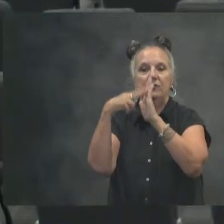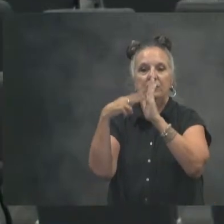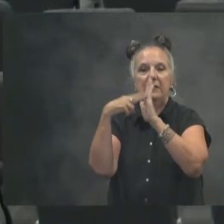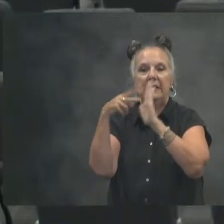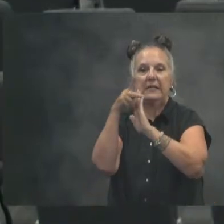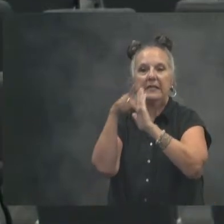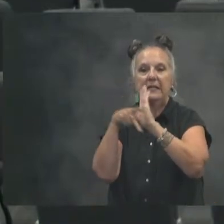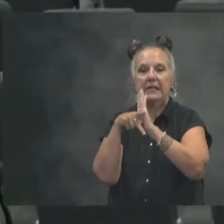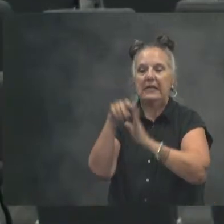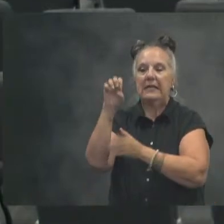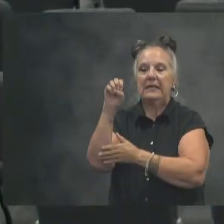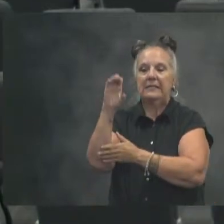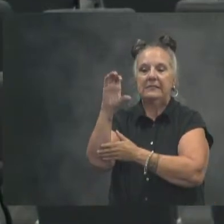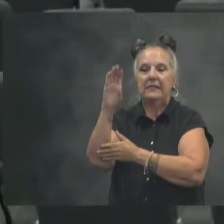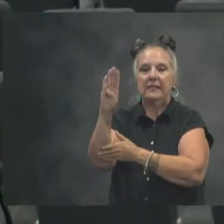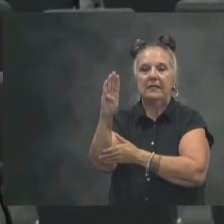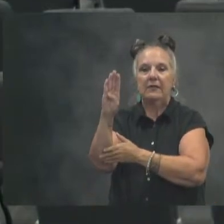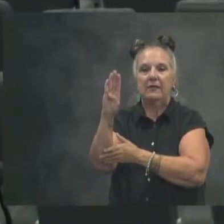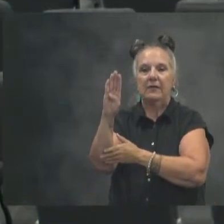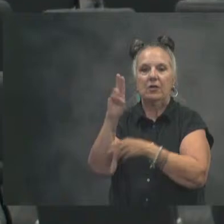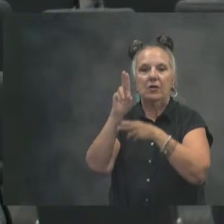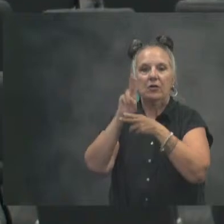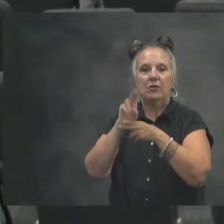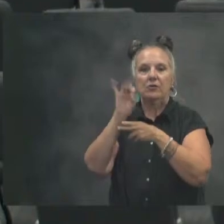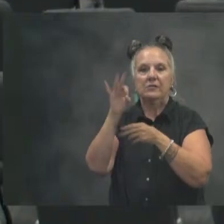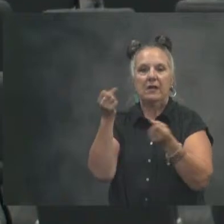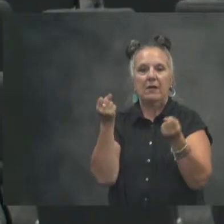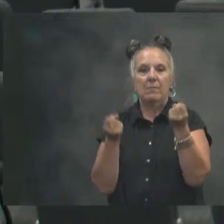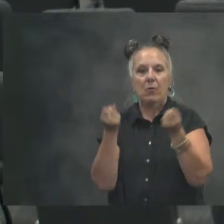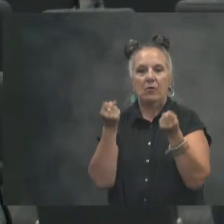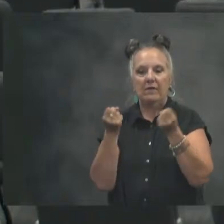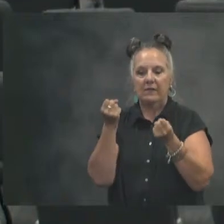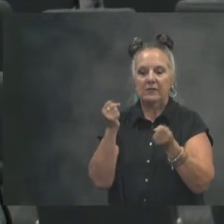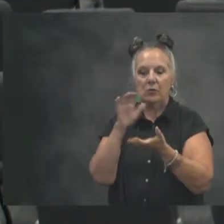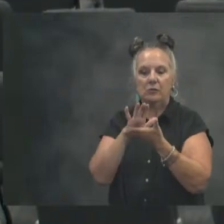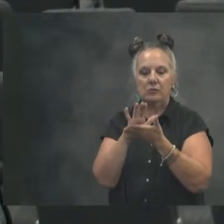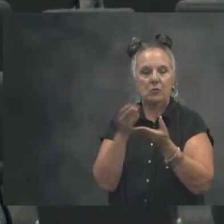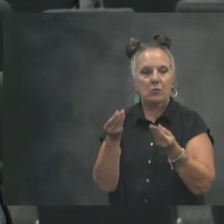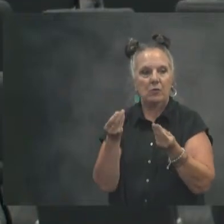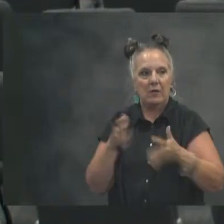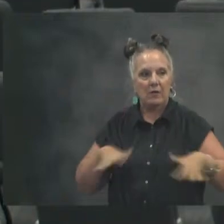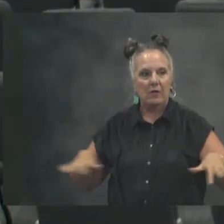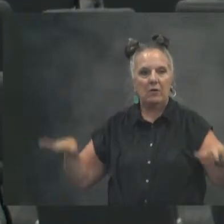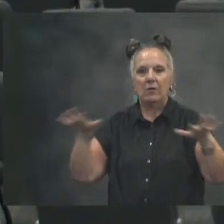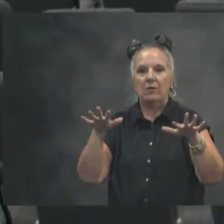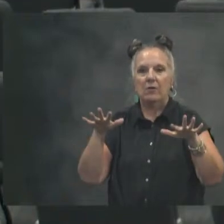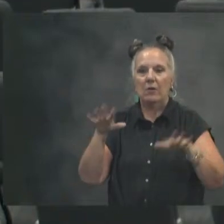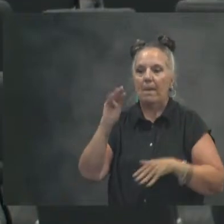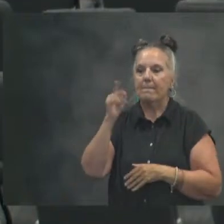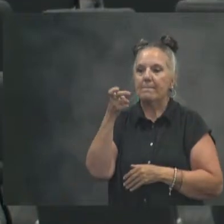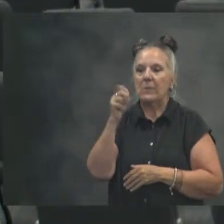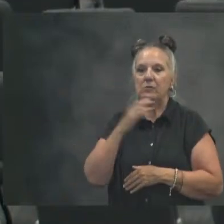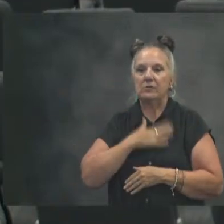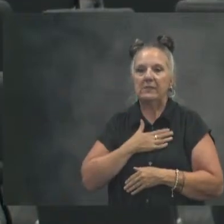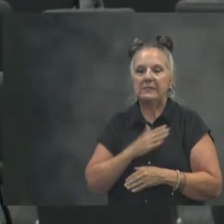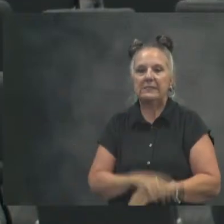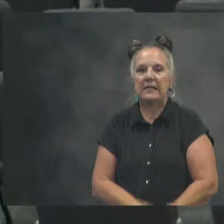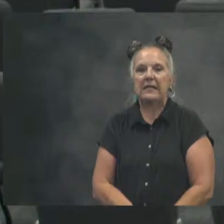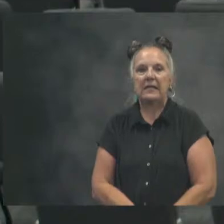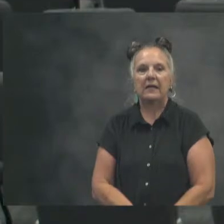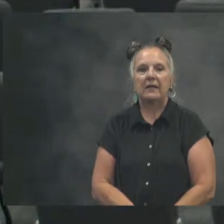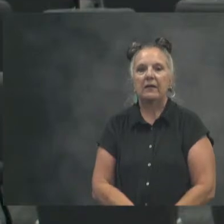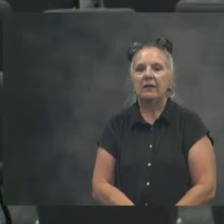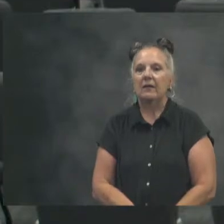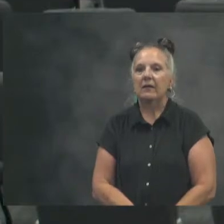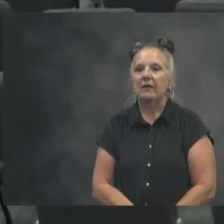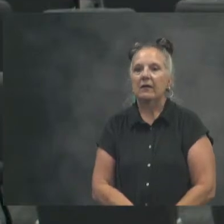policy ECD, use of motorized vehicles on school property. Is there a motion, please? Yes, I would